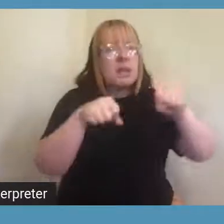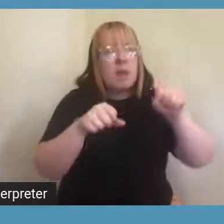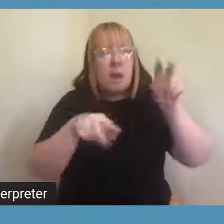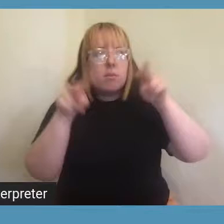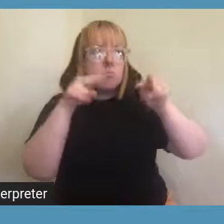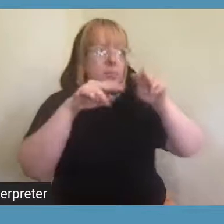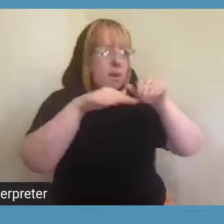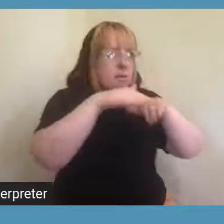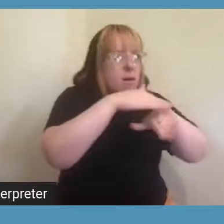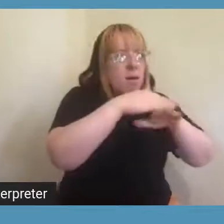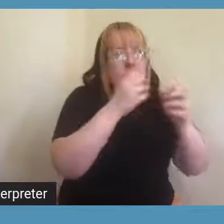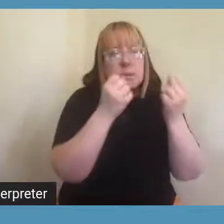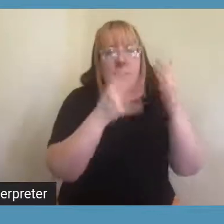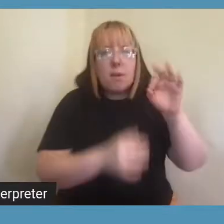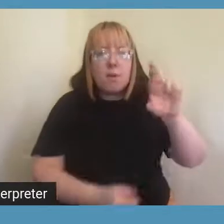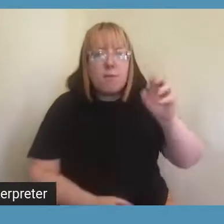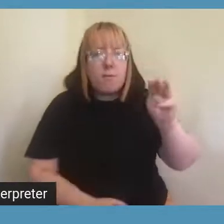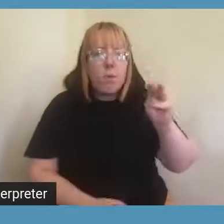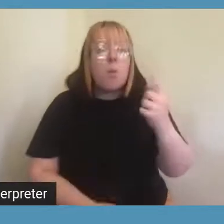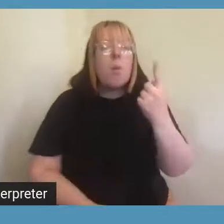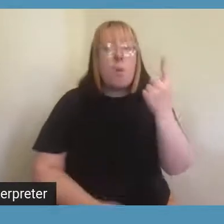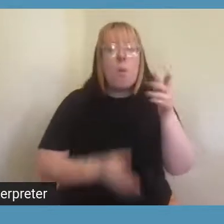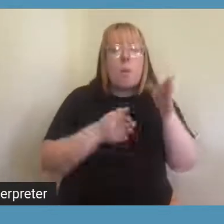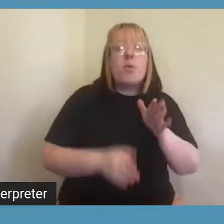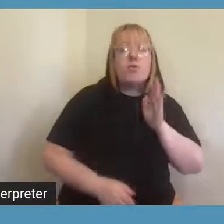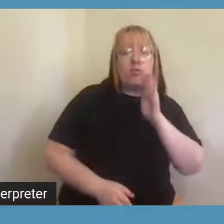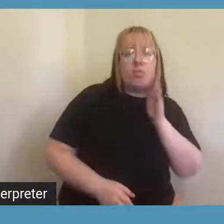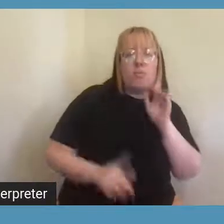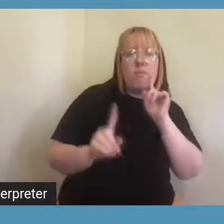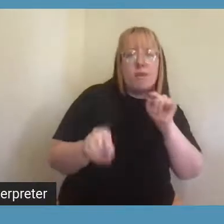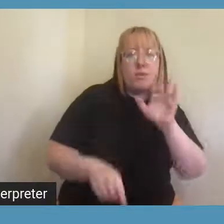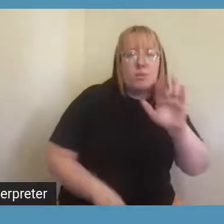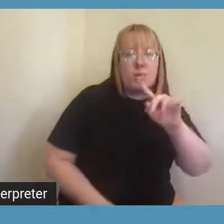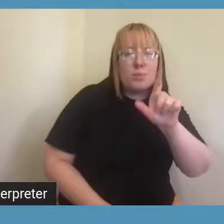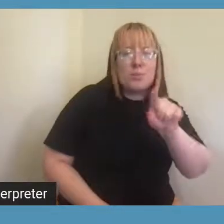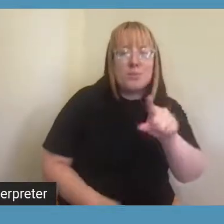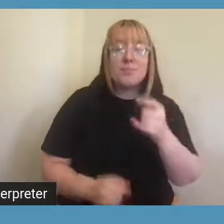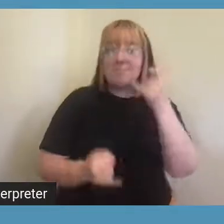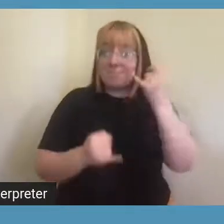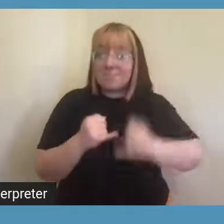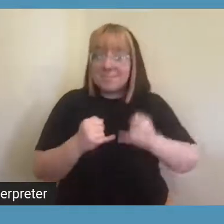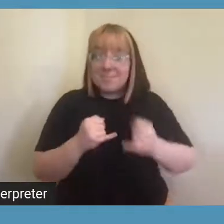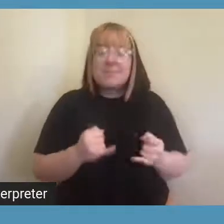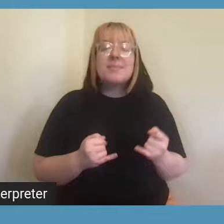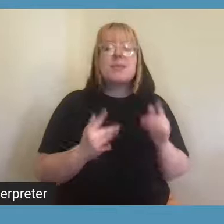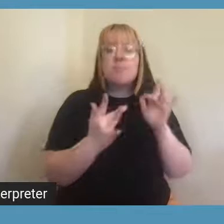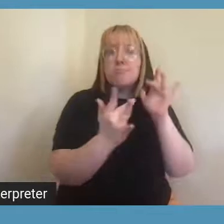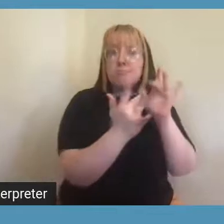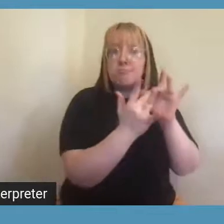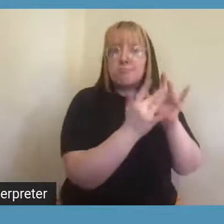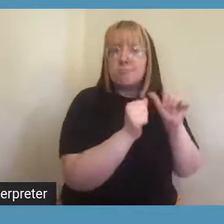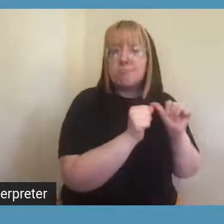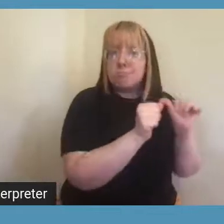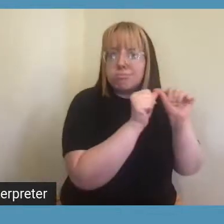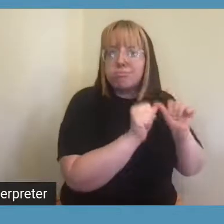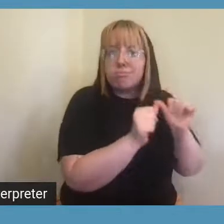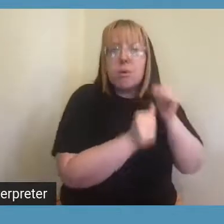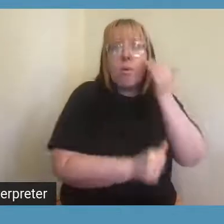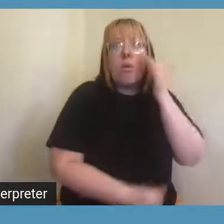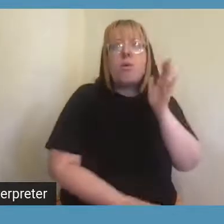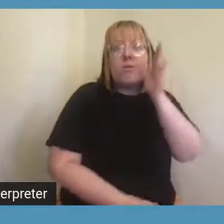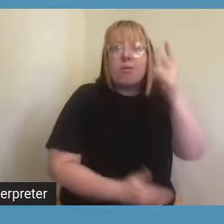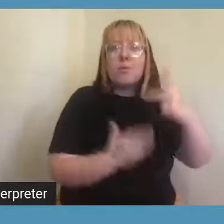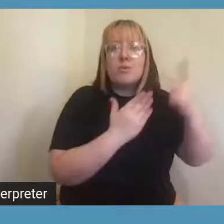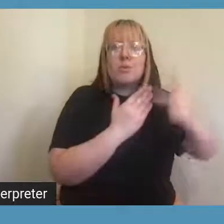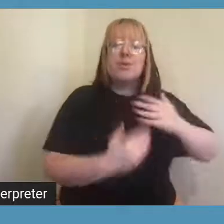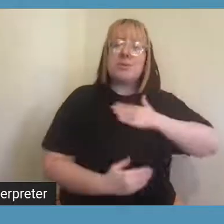one of our student technology fellows will get back to you. Finally, to stay connected with us and be aware of future programs, please